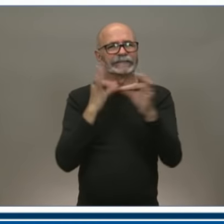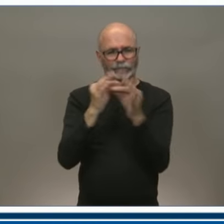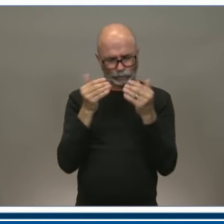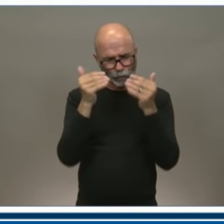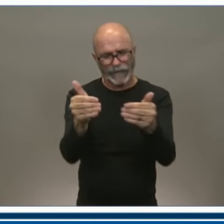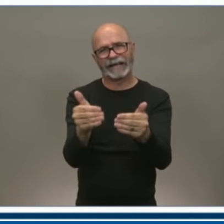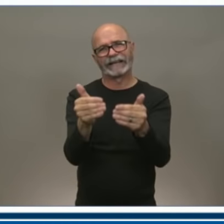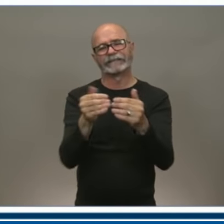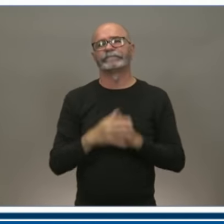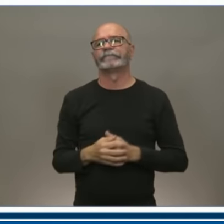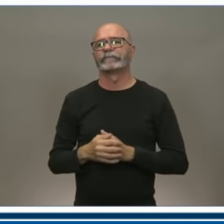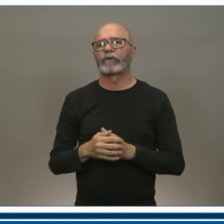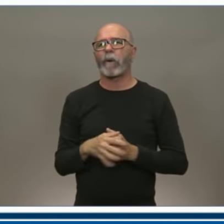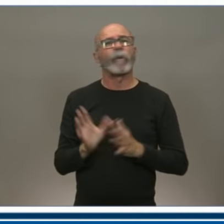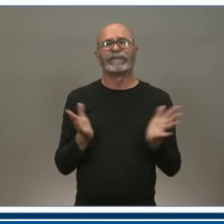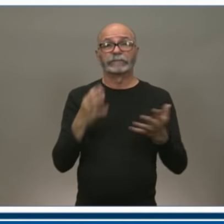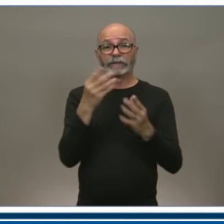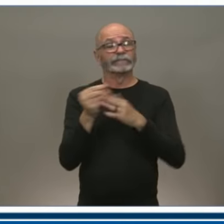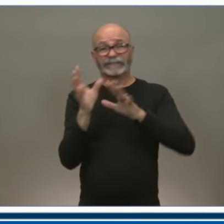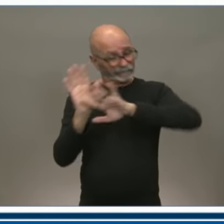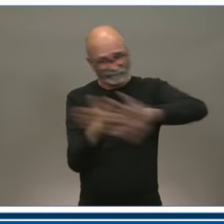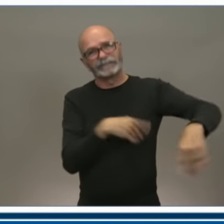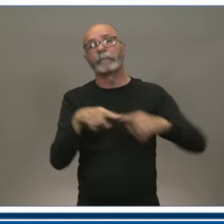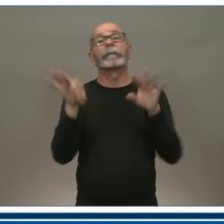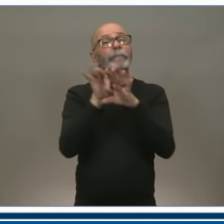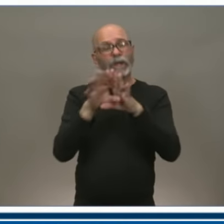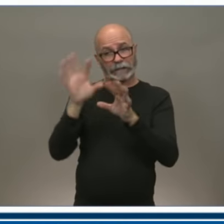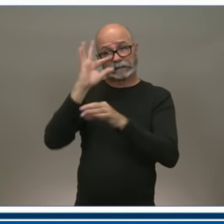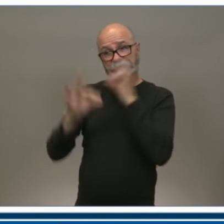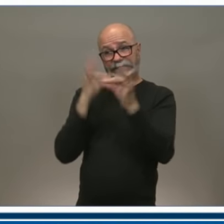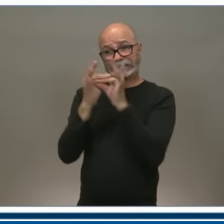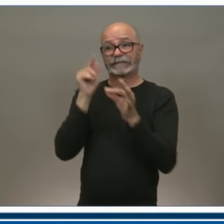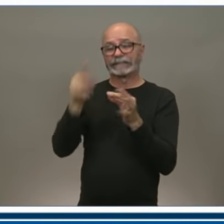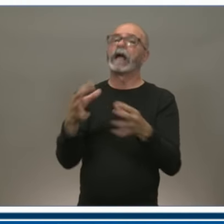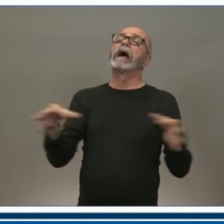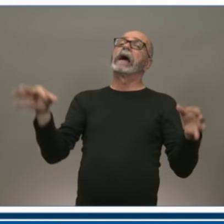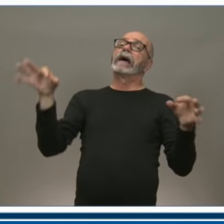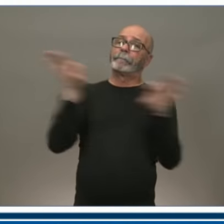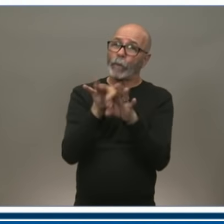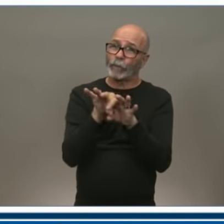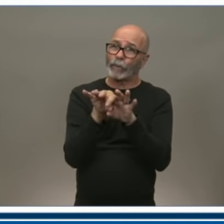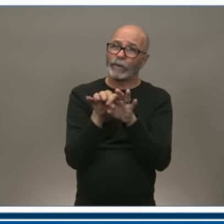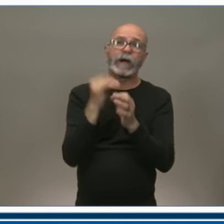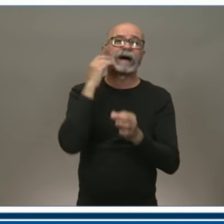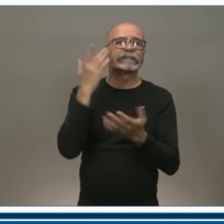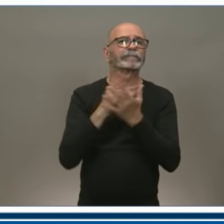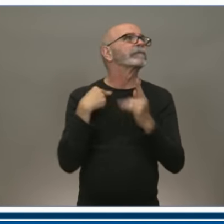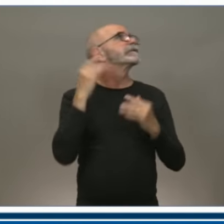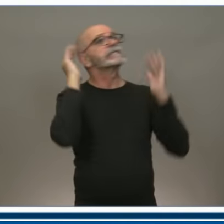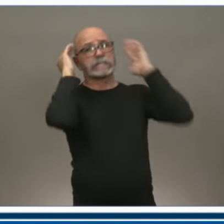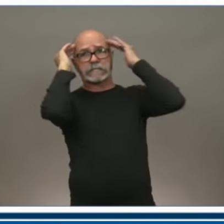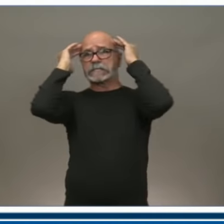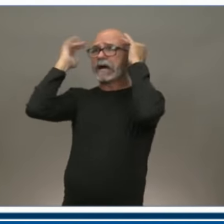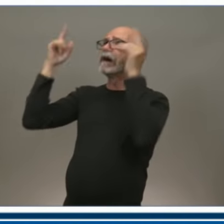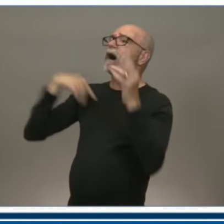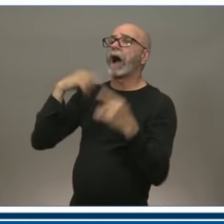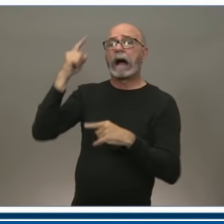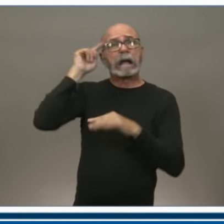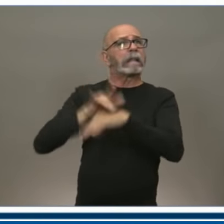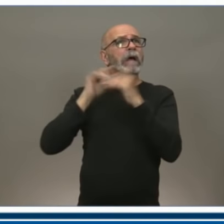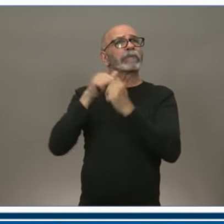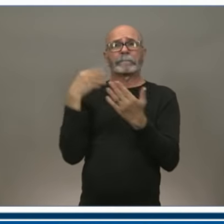It's as straightforward as that. We don't want to miss a case simply because somebody was reluctant to come forward because they were concerned about how they're going to